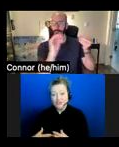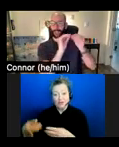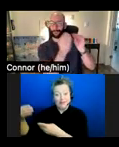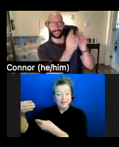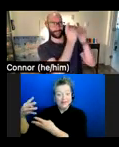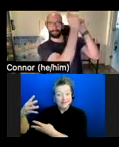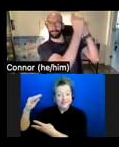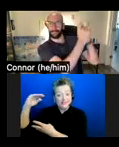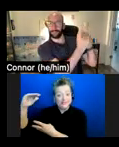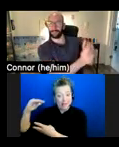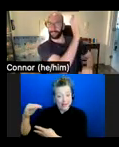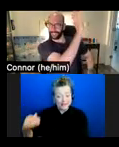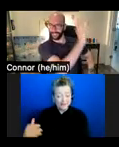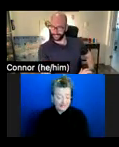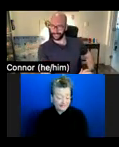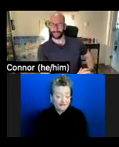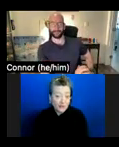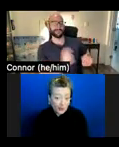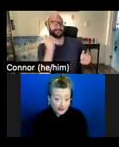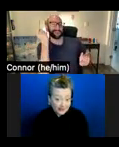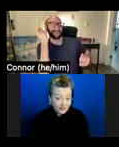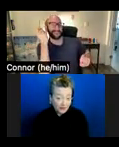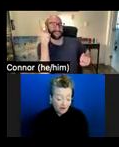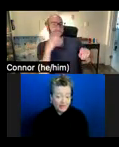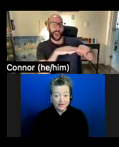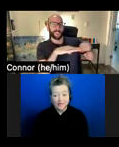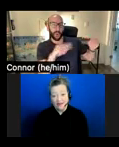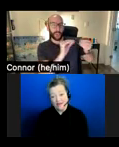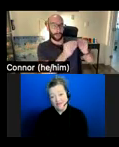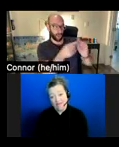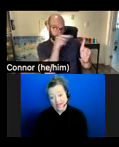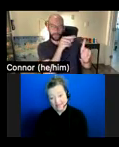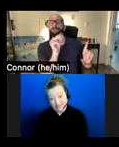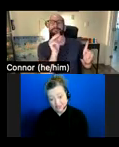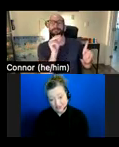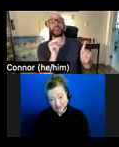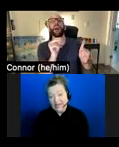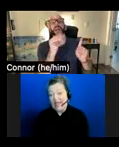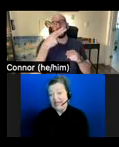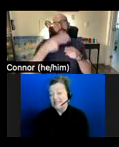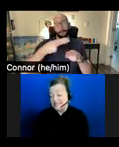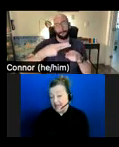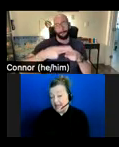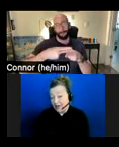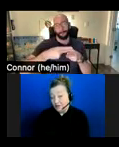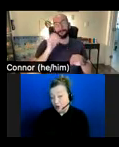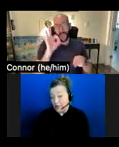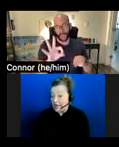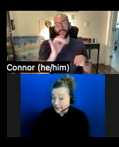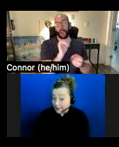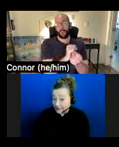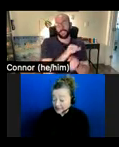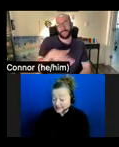will show me the different panels or the different floors on the panel that I have access to. And instead of